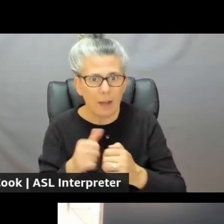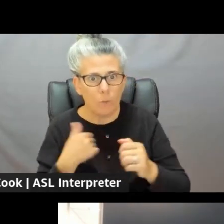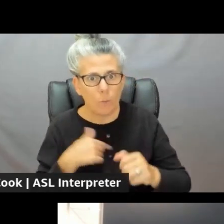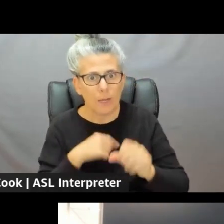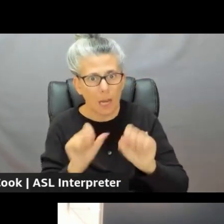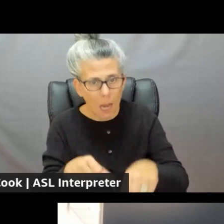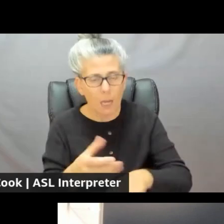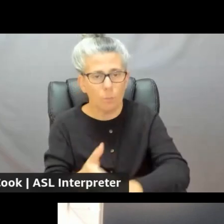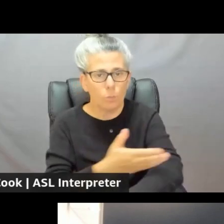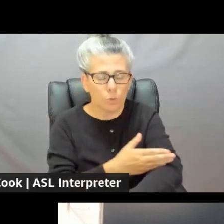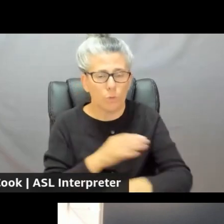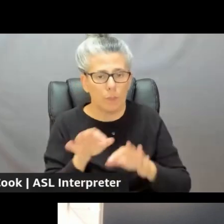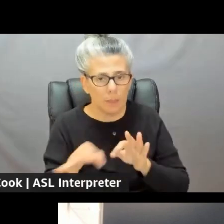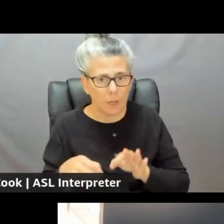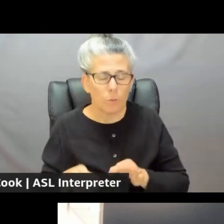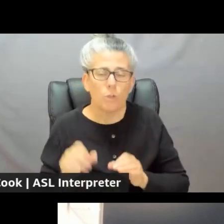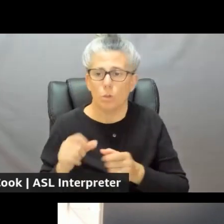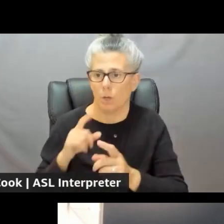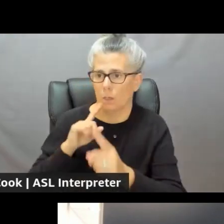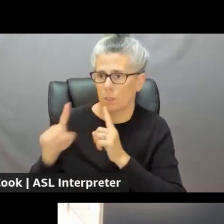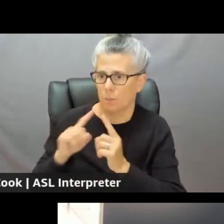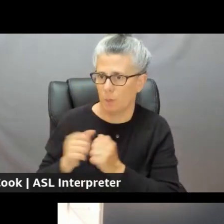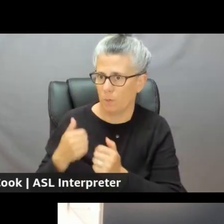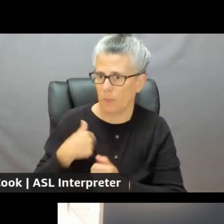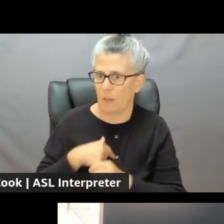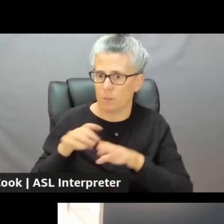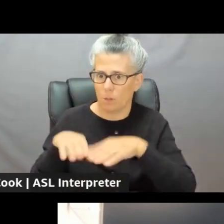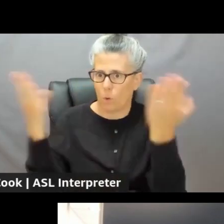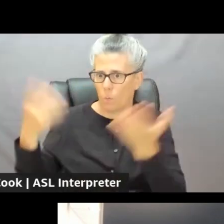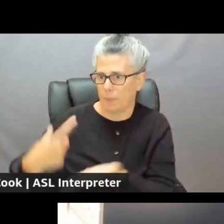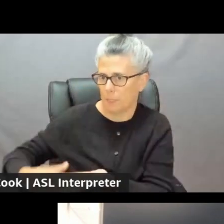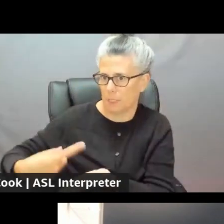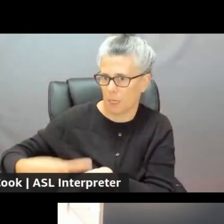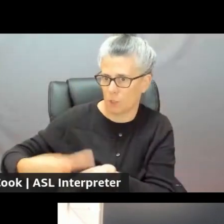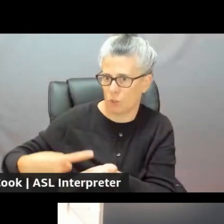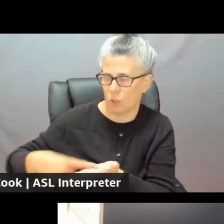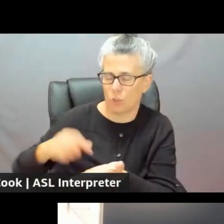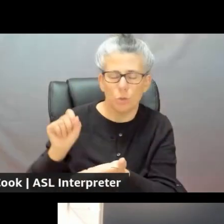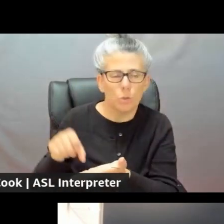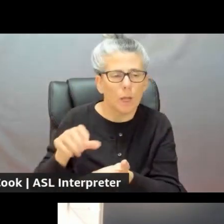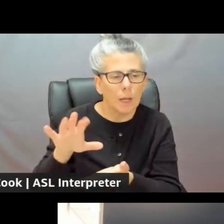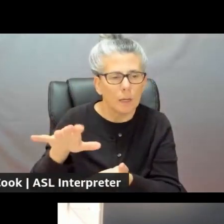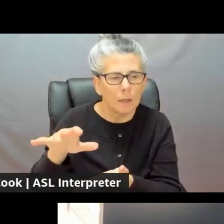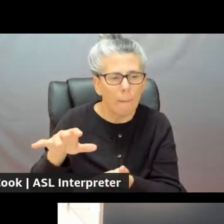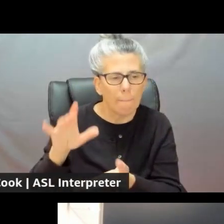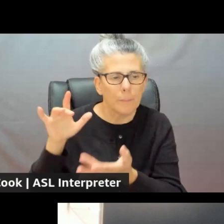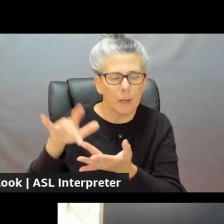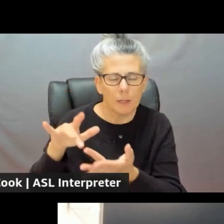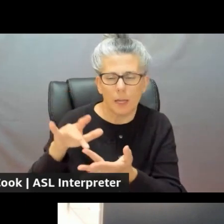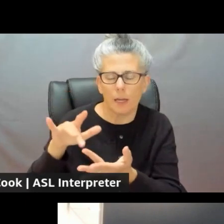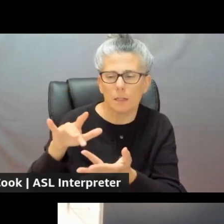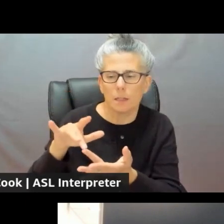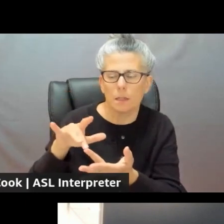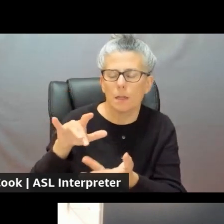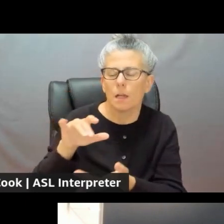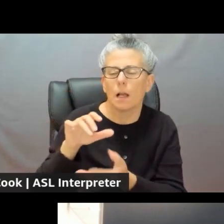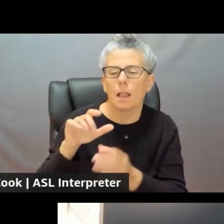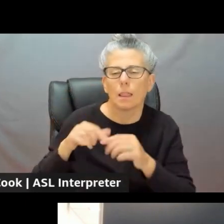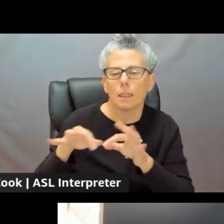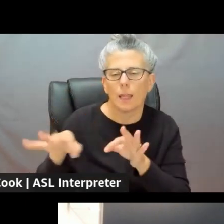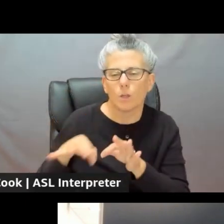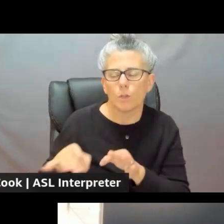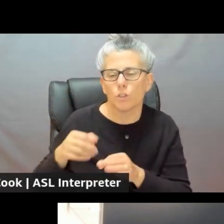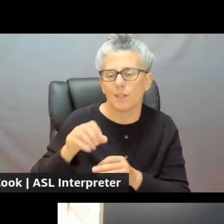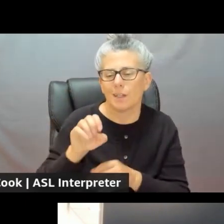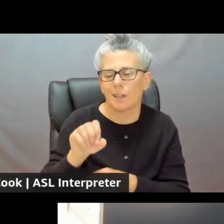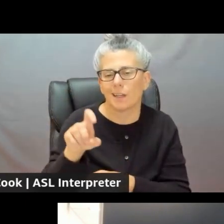you can just participate with us in that open discussion itself, right? You could just have to go to the language extensions GitHub repository and